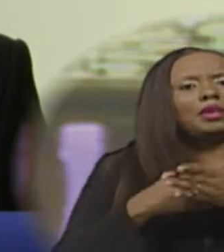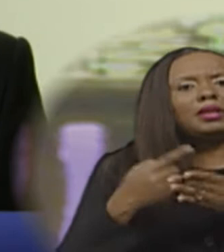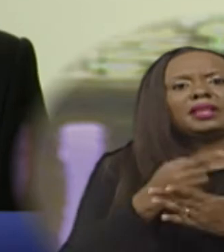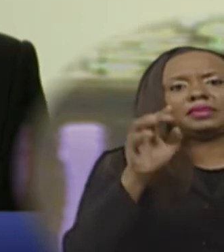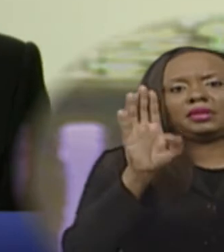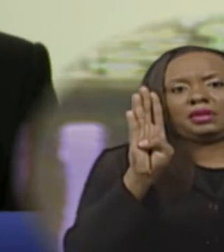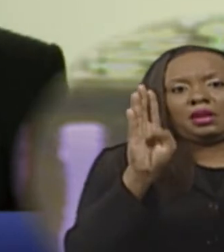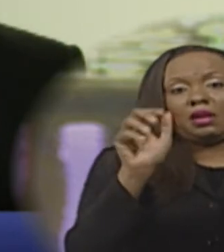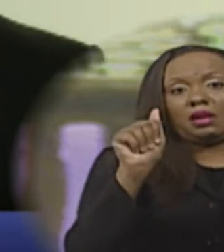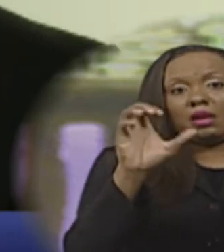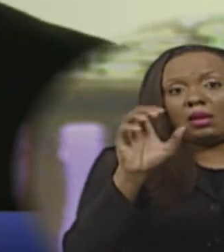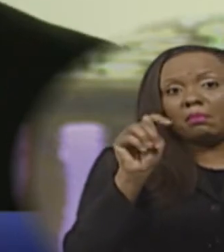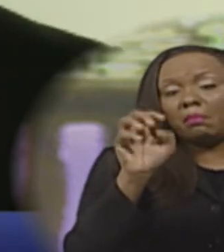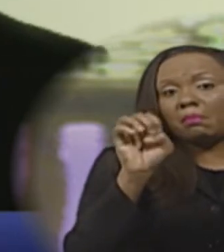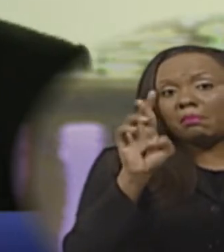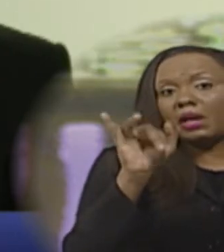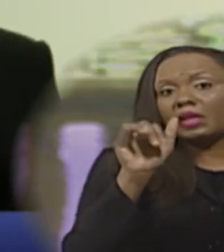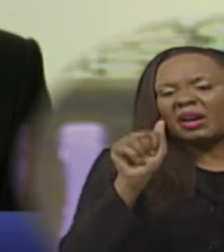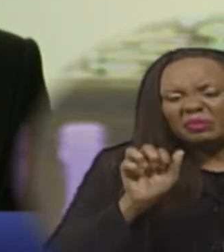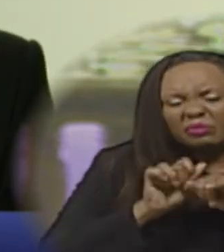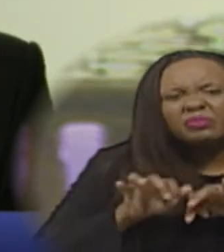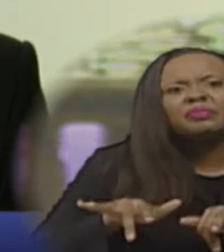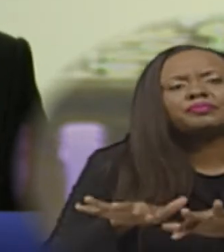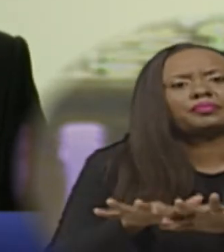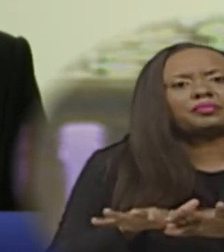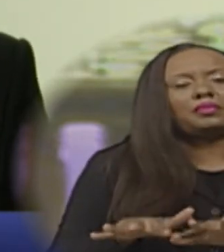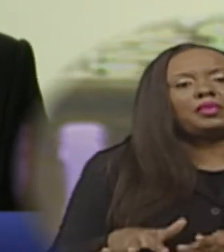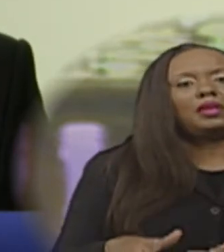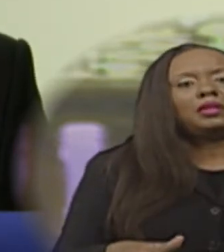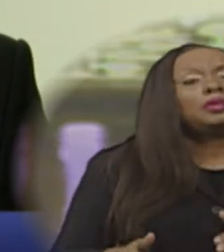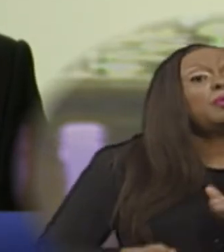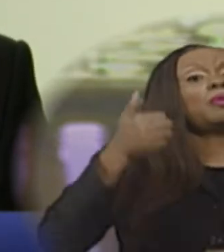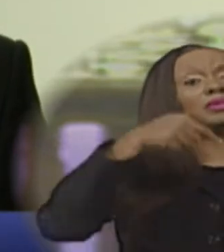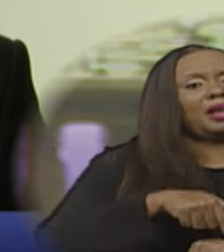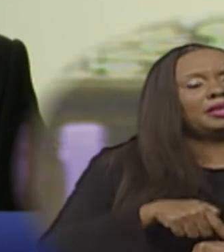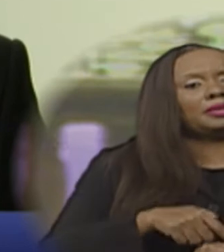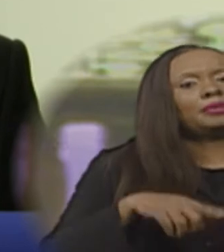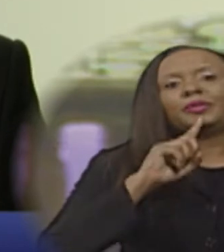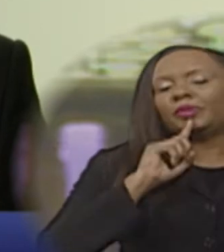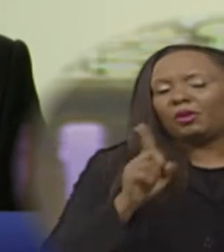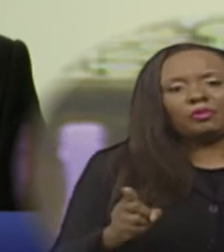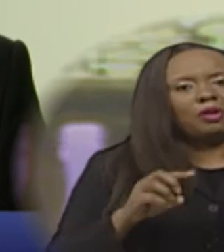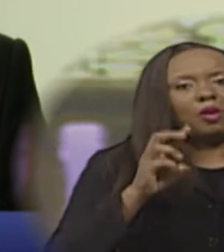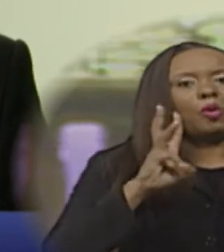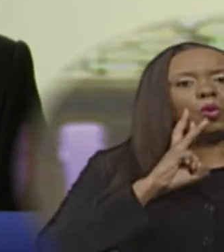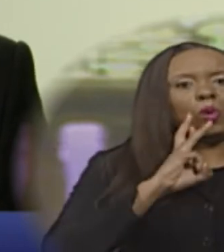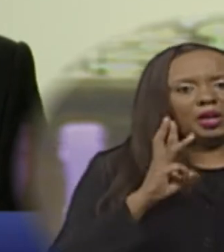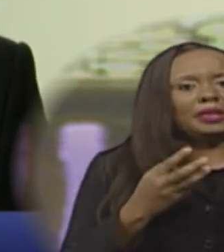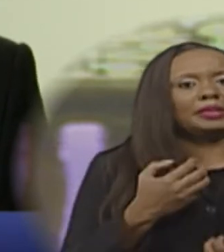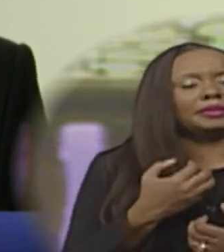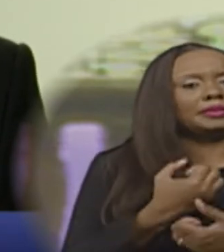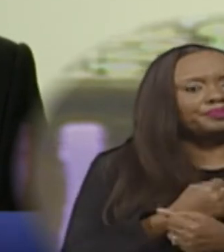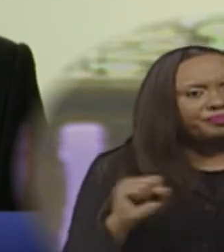And therefore, what I'm saying is that we can be reasonably assured of our potable water quality in as much as we have been doing this